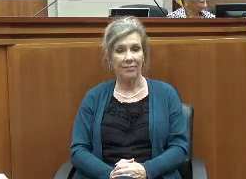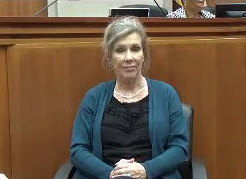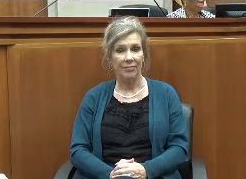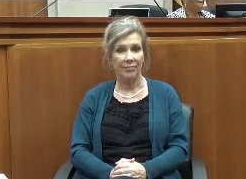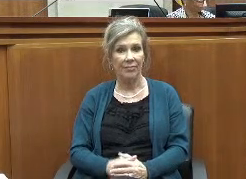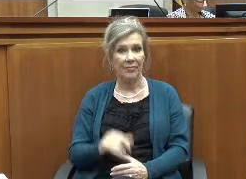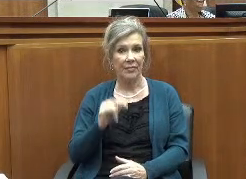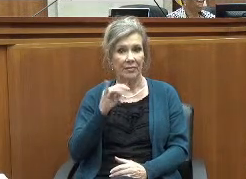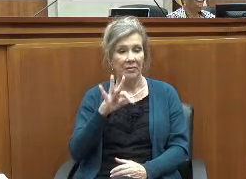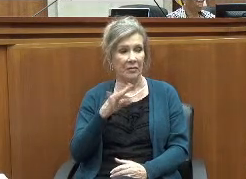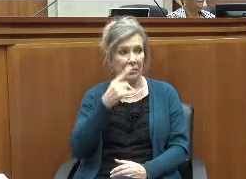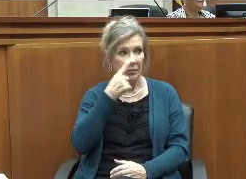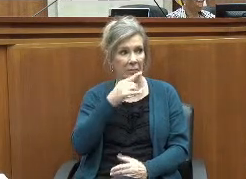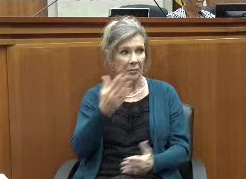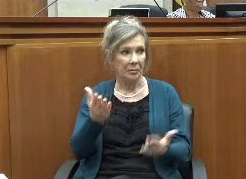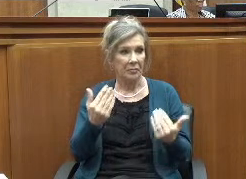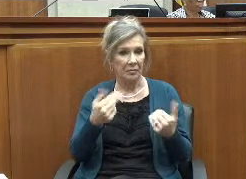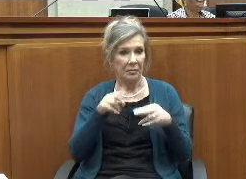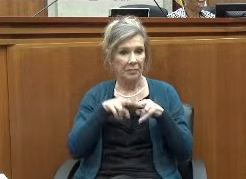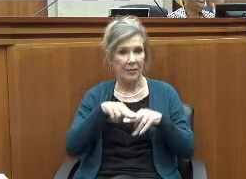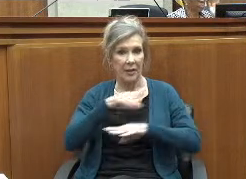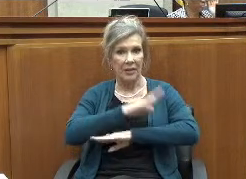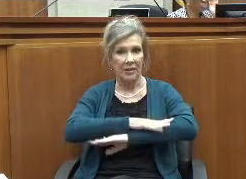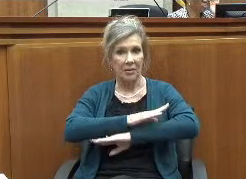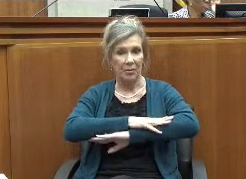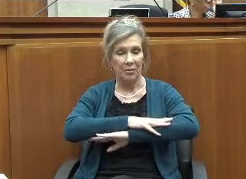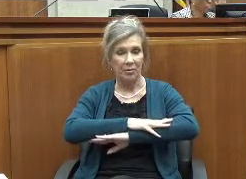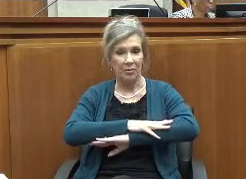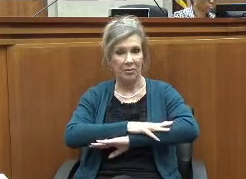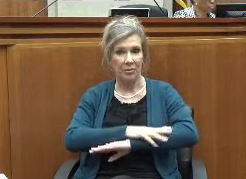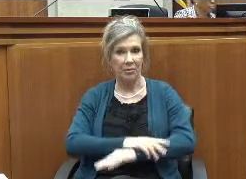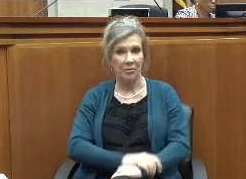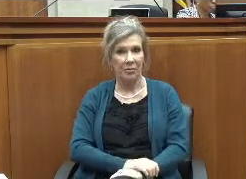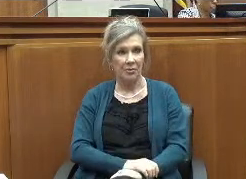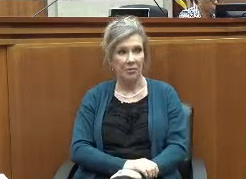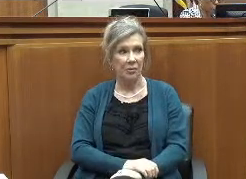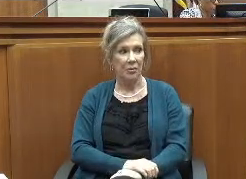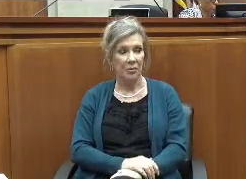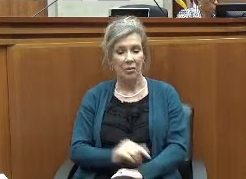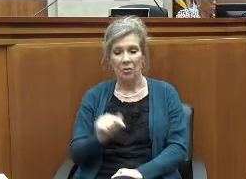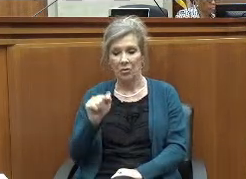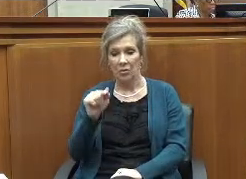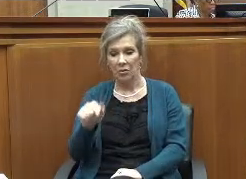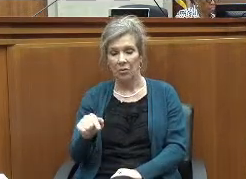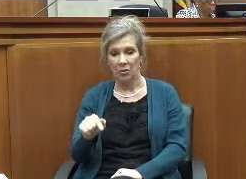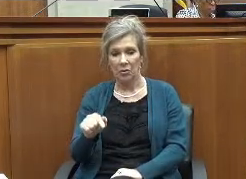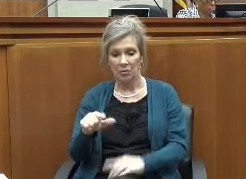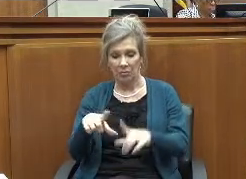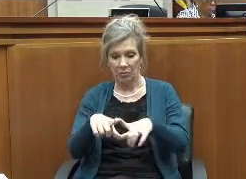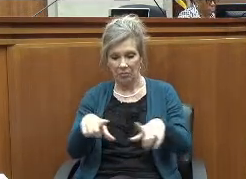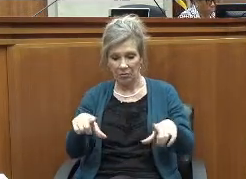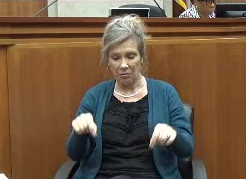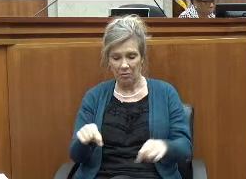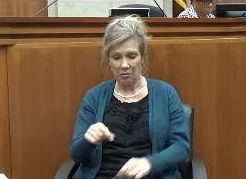Go ahead and have a seat at the table, and you want to look for the green button on the microphone.